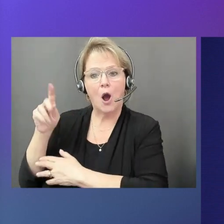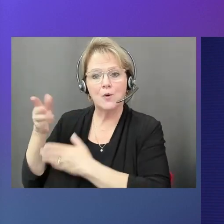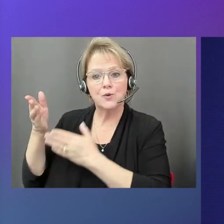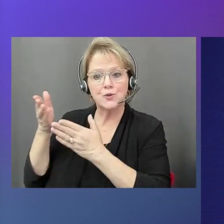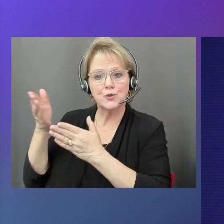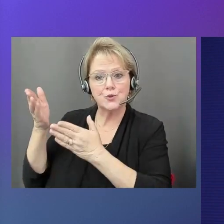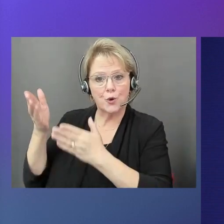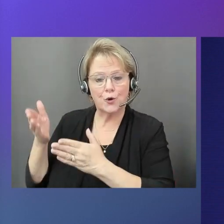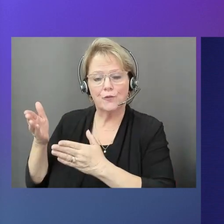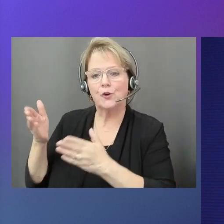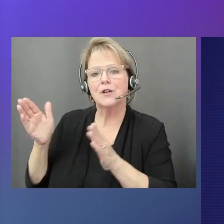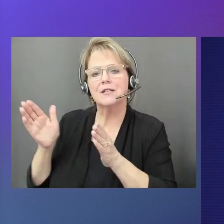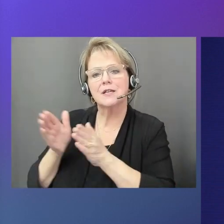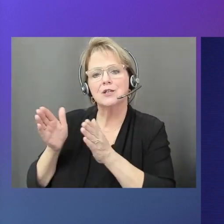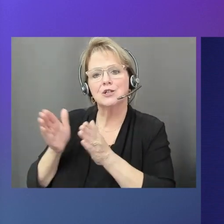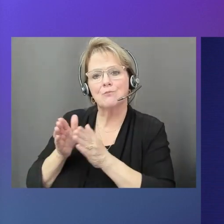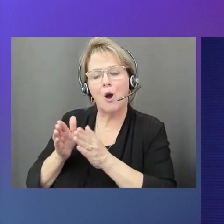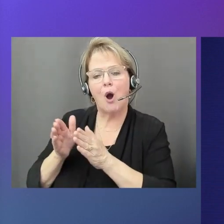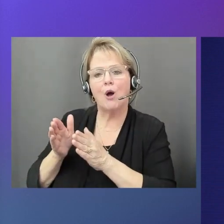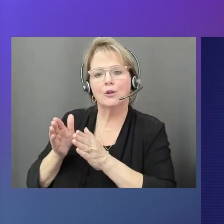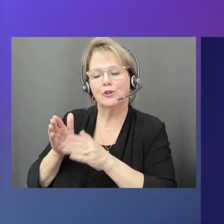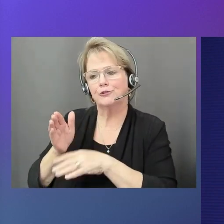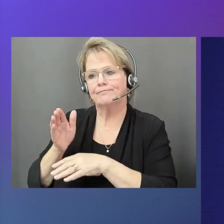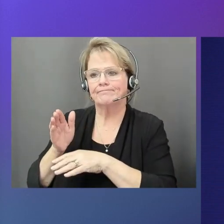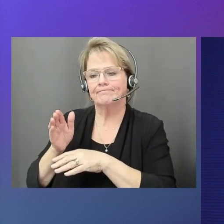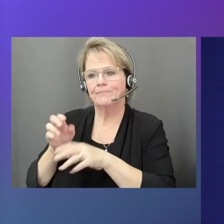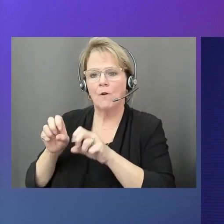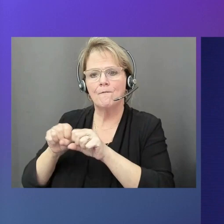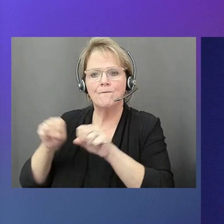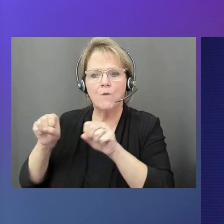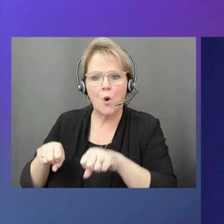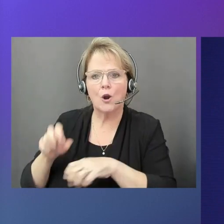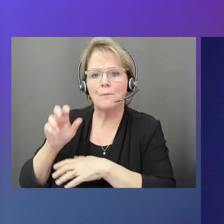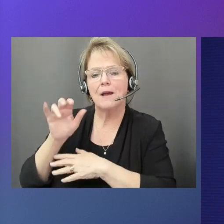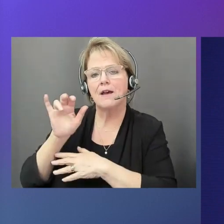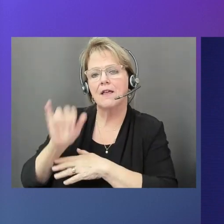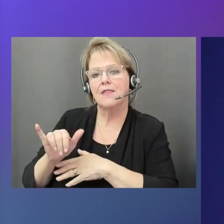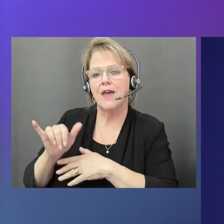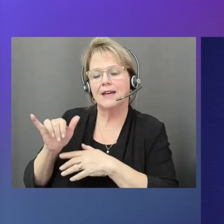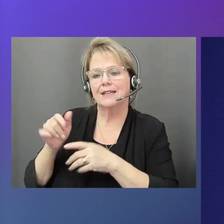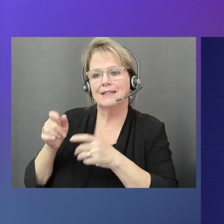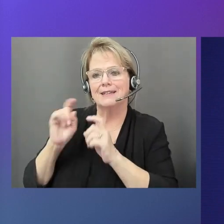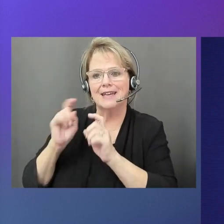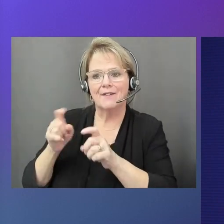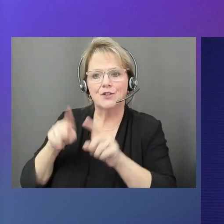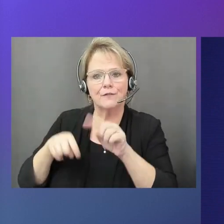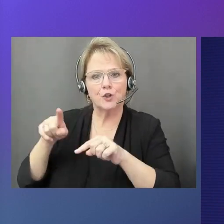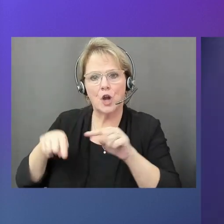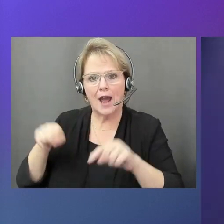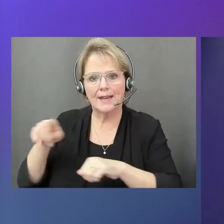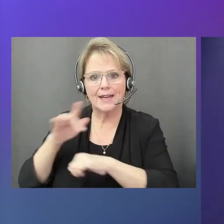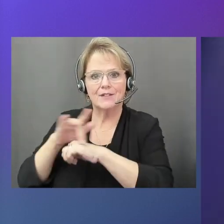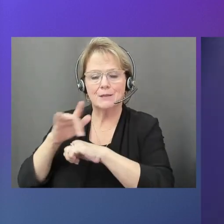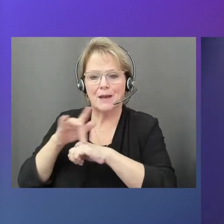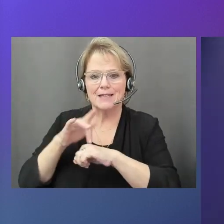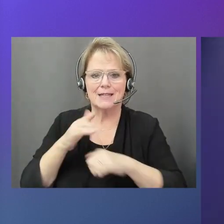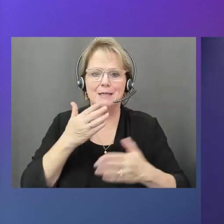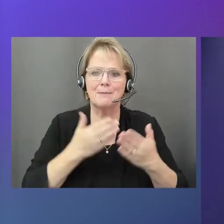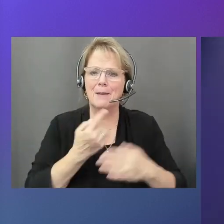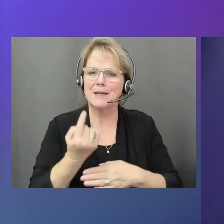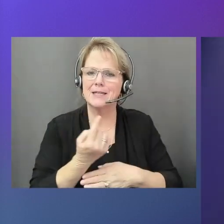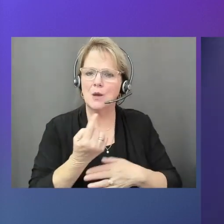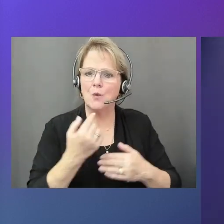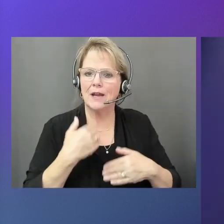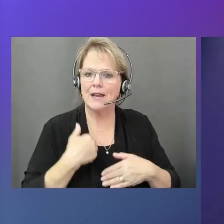fit in a variety of different spaces. So for example, you can think of one of our customers having maybe a branch office that happens to be close to a